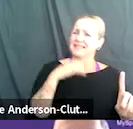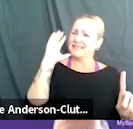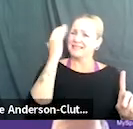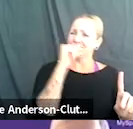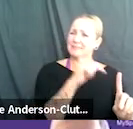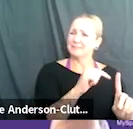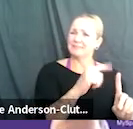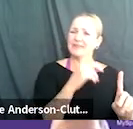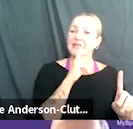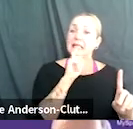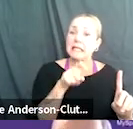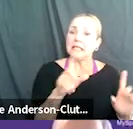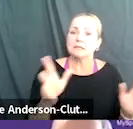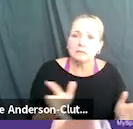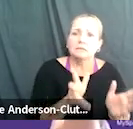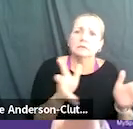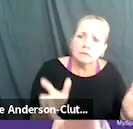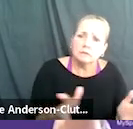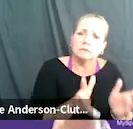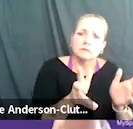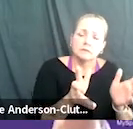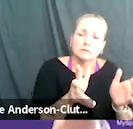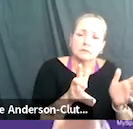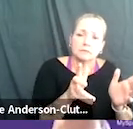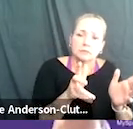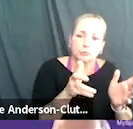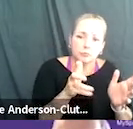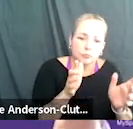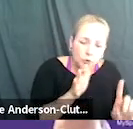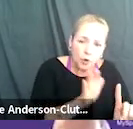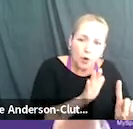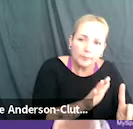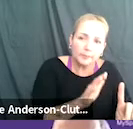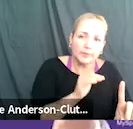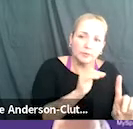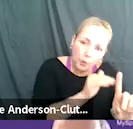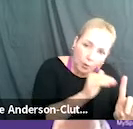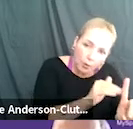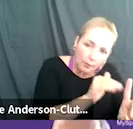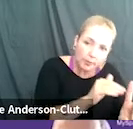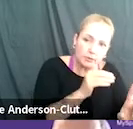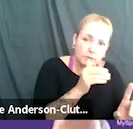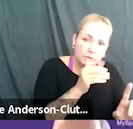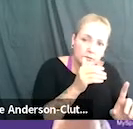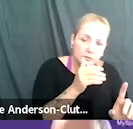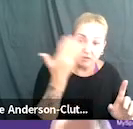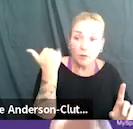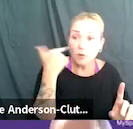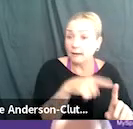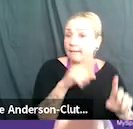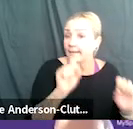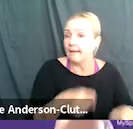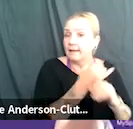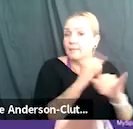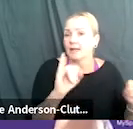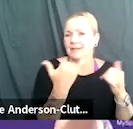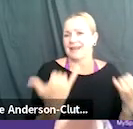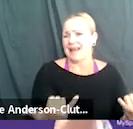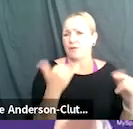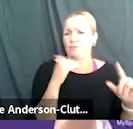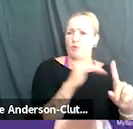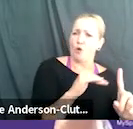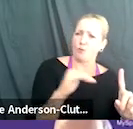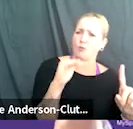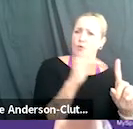So Dr. Goldberg wondered about the genetic abnormality being associated with any known syndrome. And the answer to that is no. It's so the geneticists refer to it as